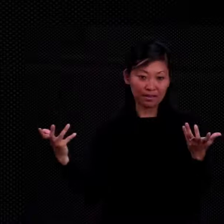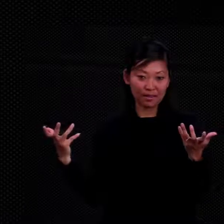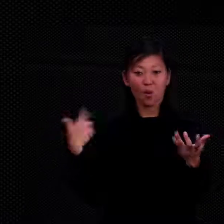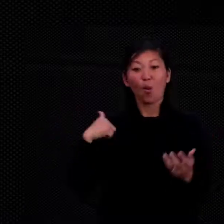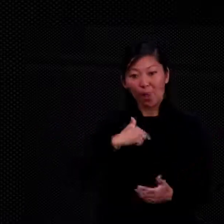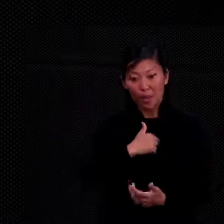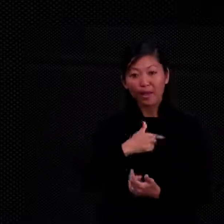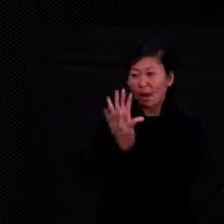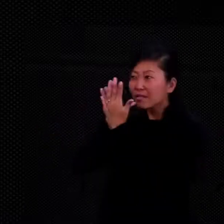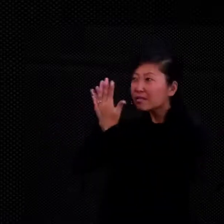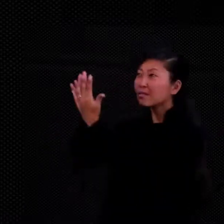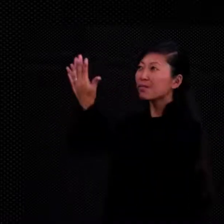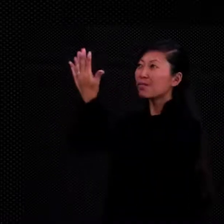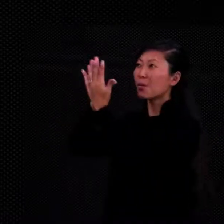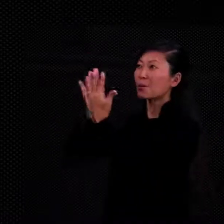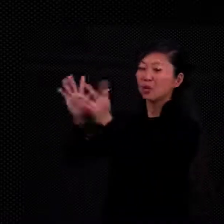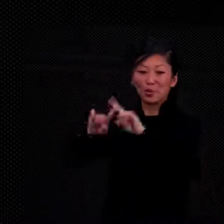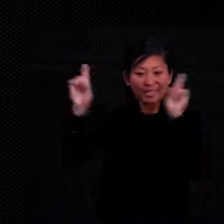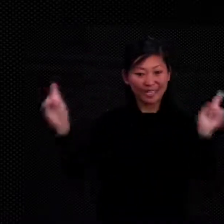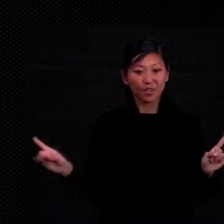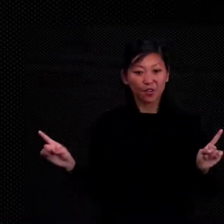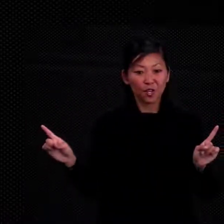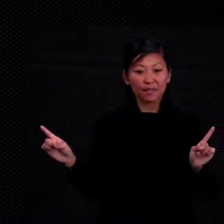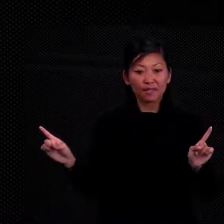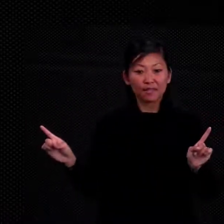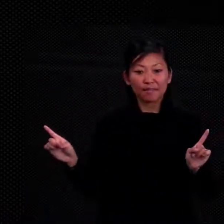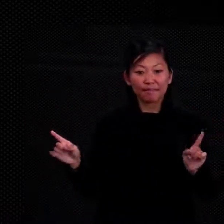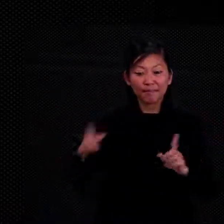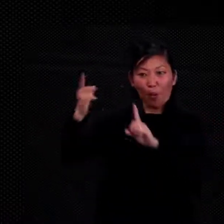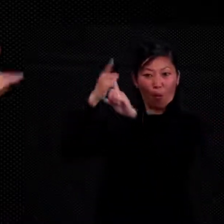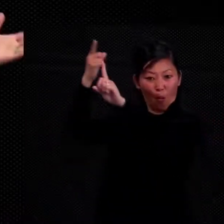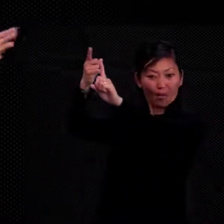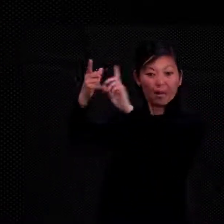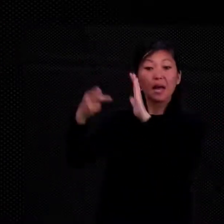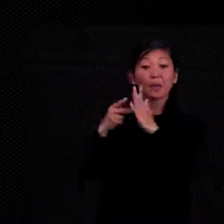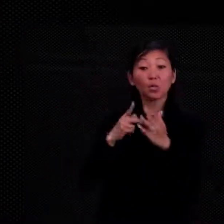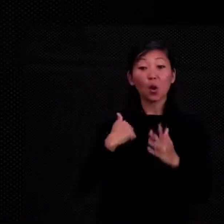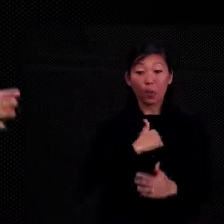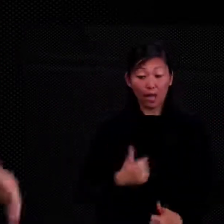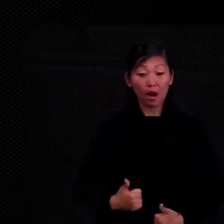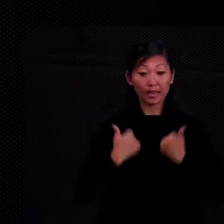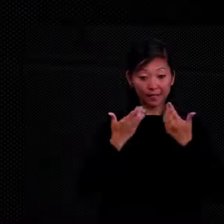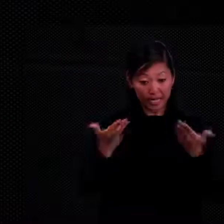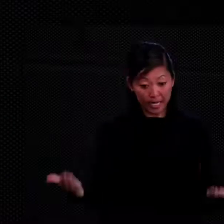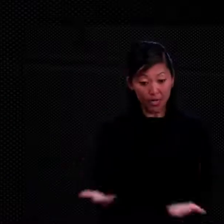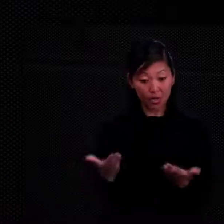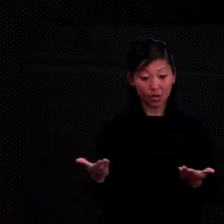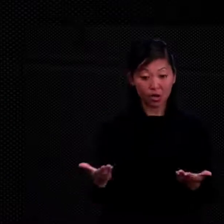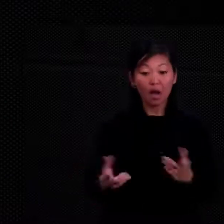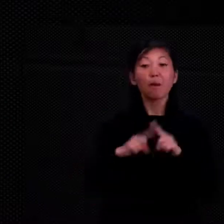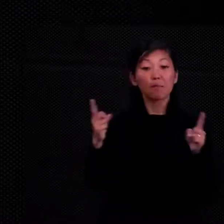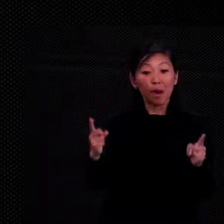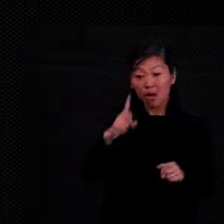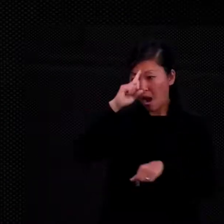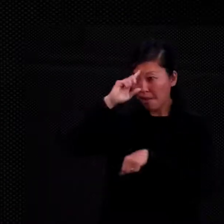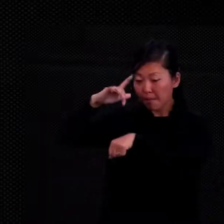are devoted to a different kingdom reign. And so we are living as part of the future kingdom, even back in the here and now.